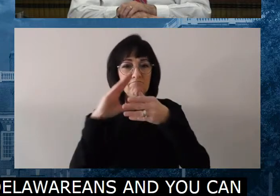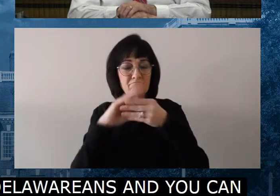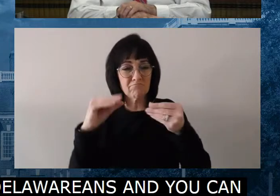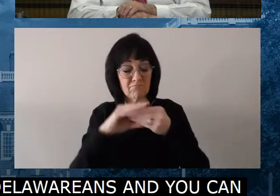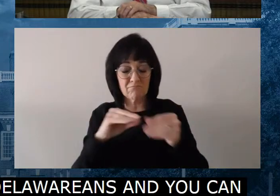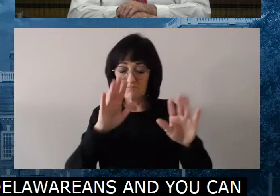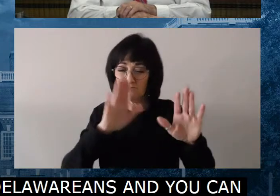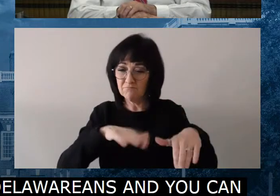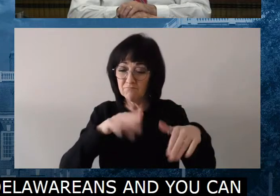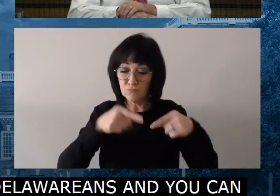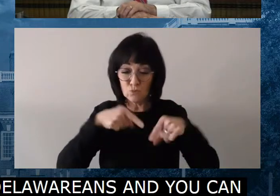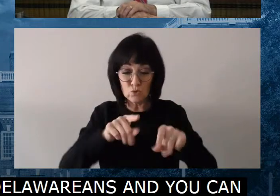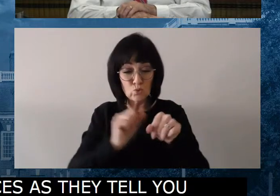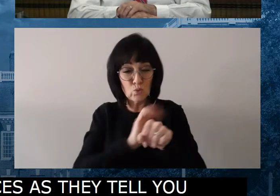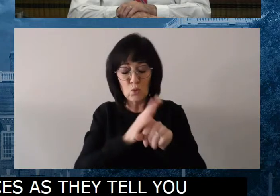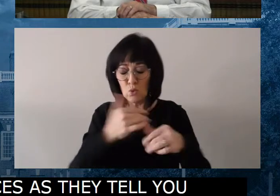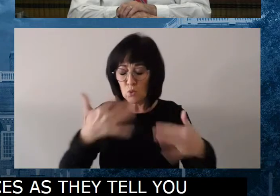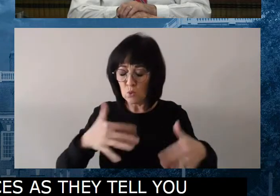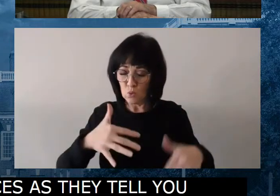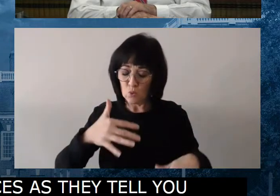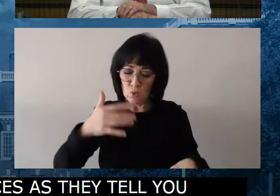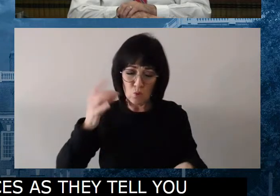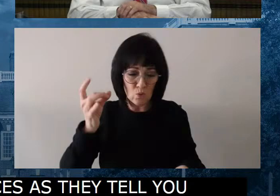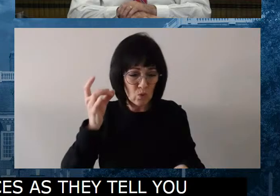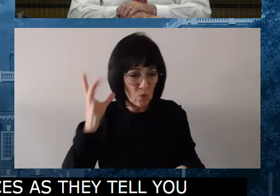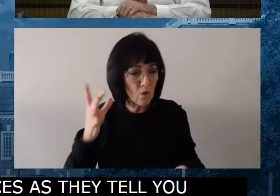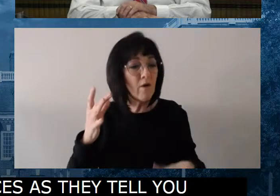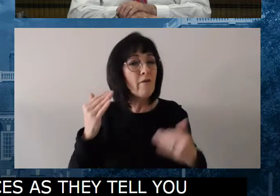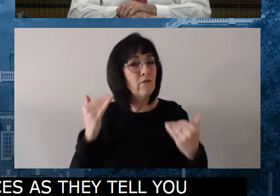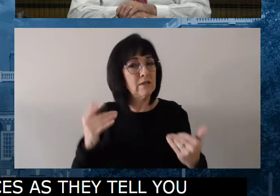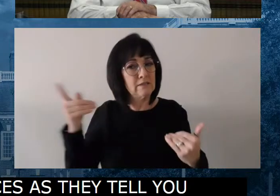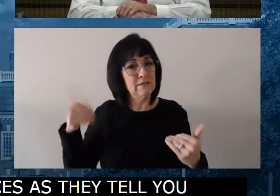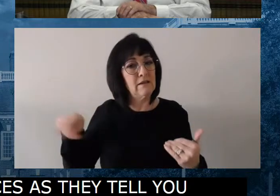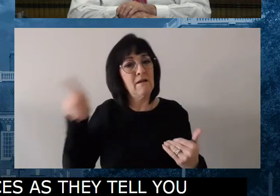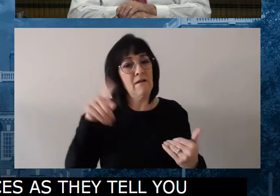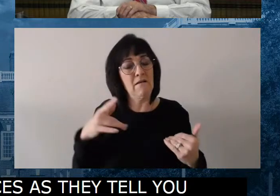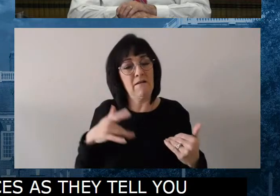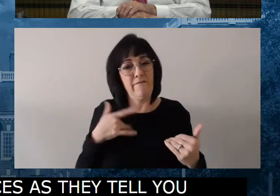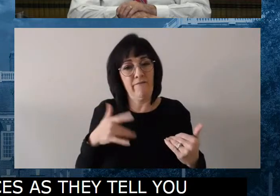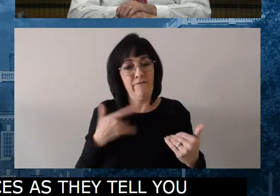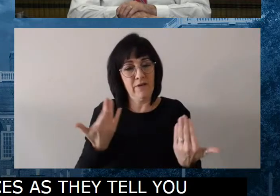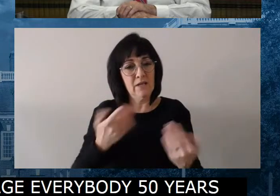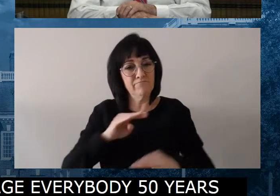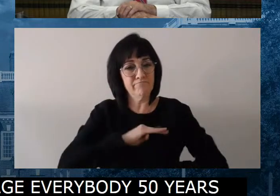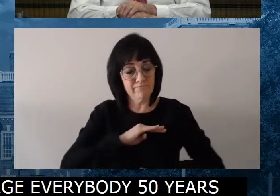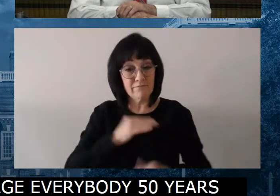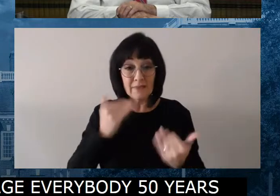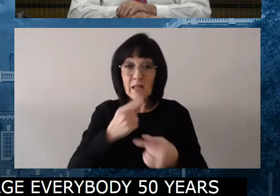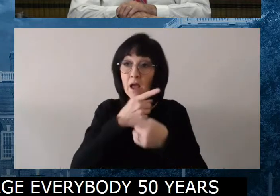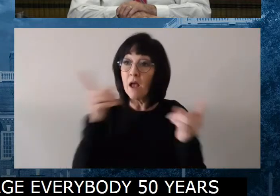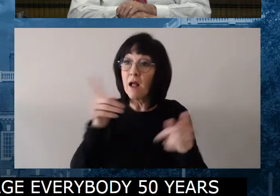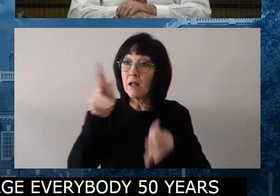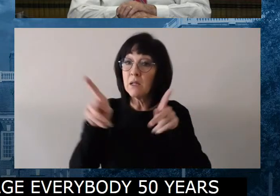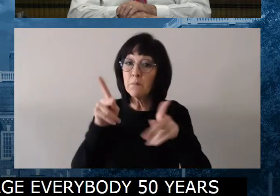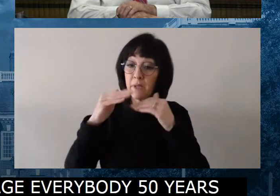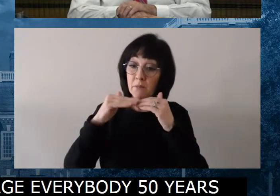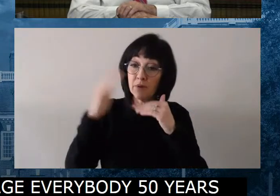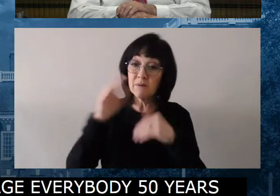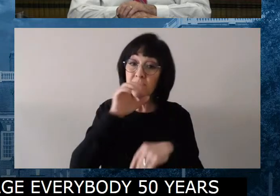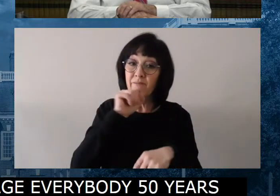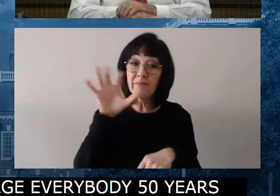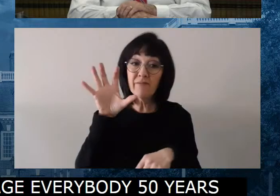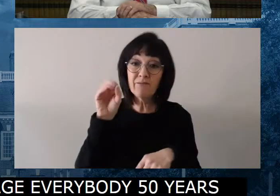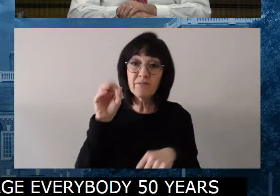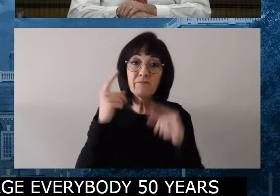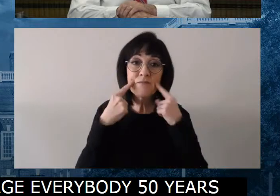We encourage everybody 50 years and older to sign up and register on our list. And at the same